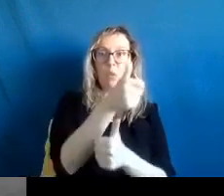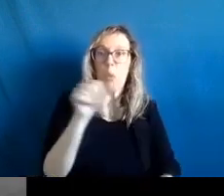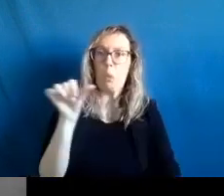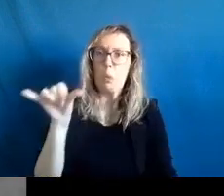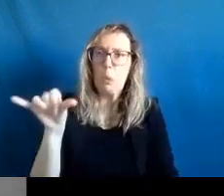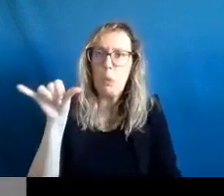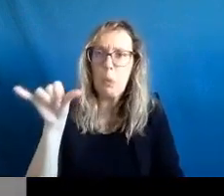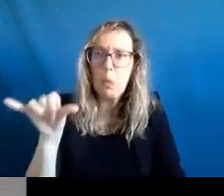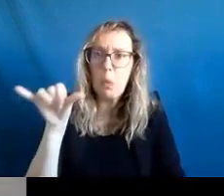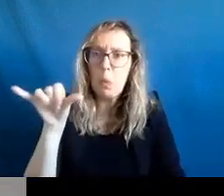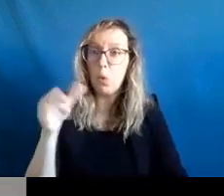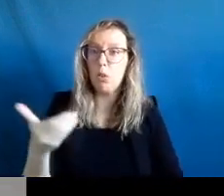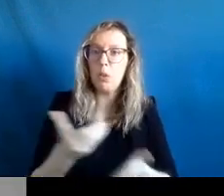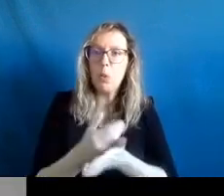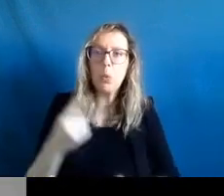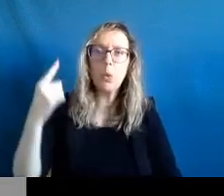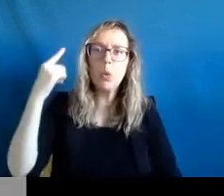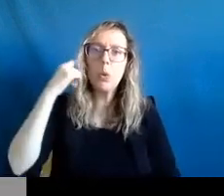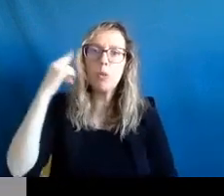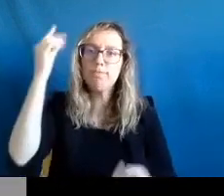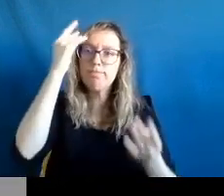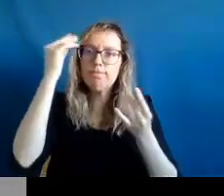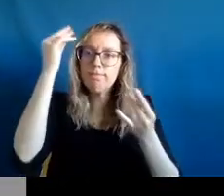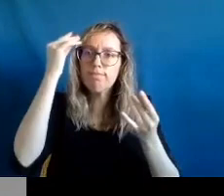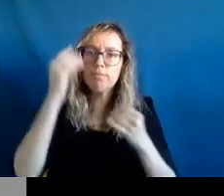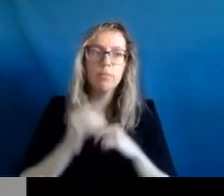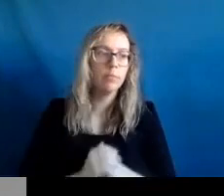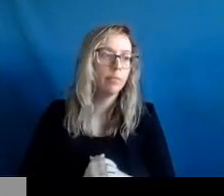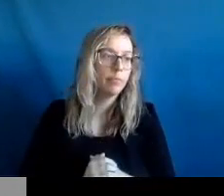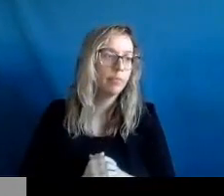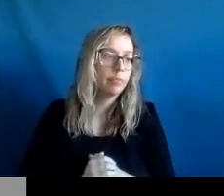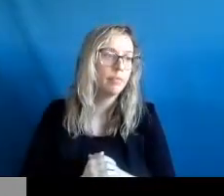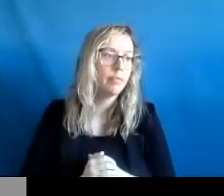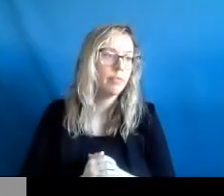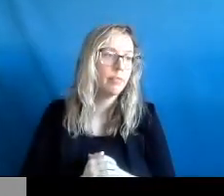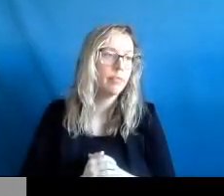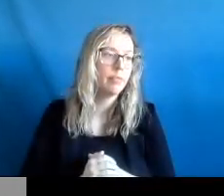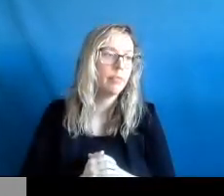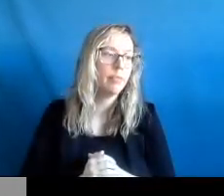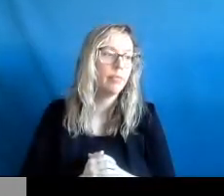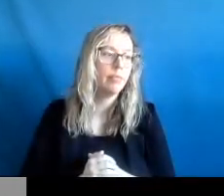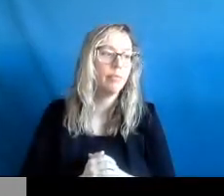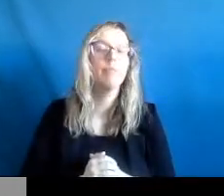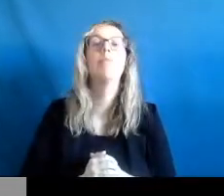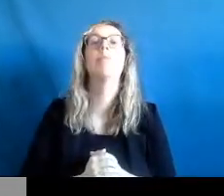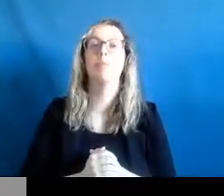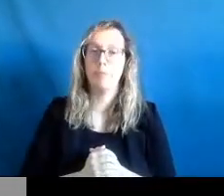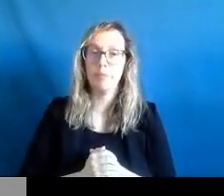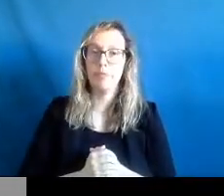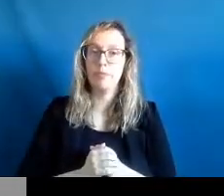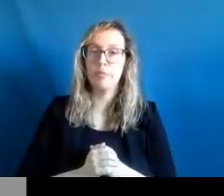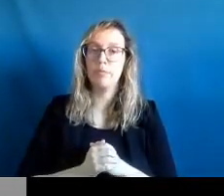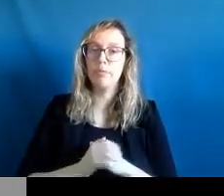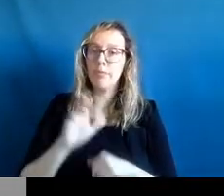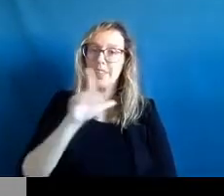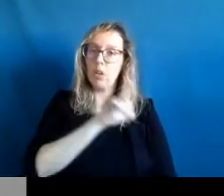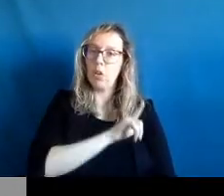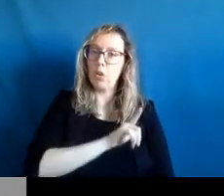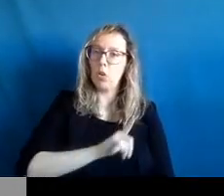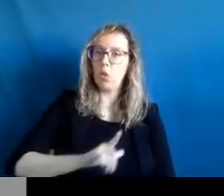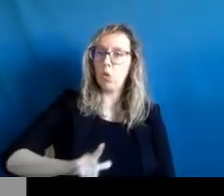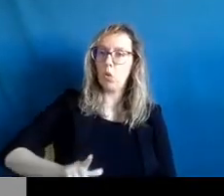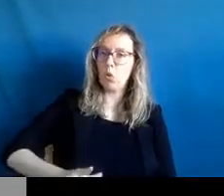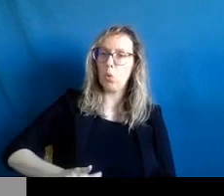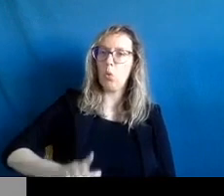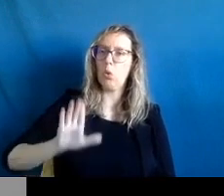they will ponder. Who can believe what we have heard? And for whose sake has the Lord's arm been